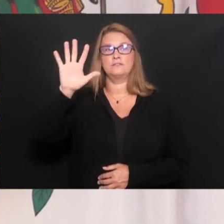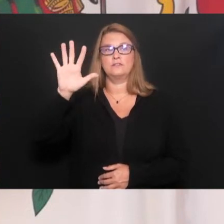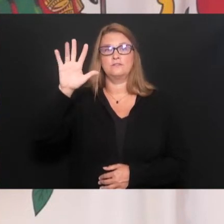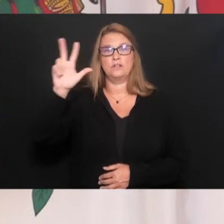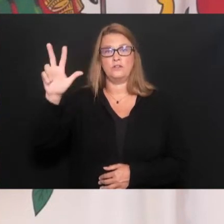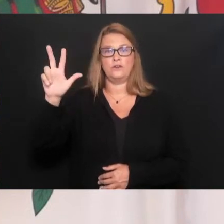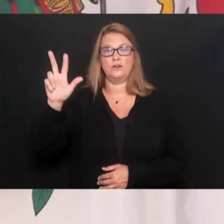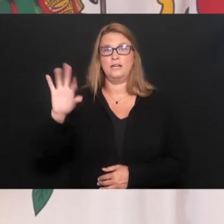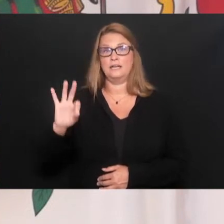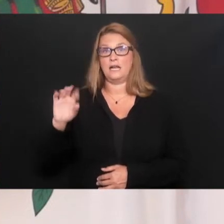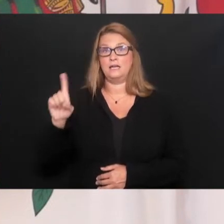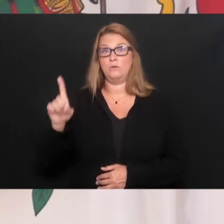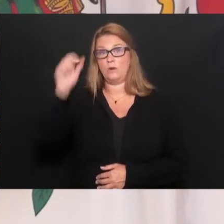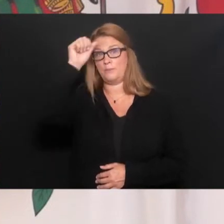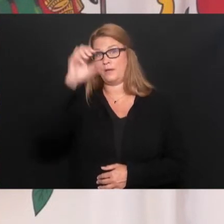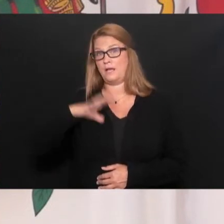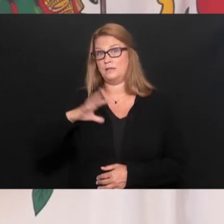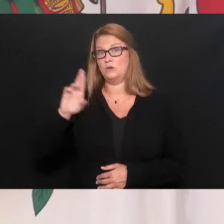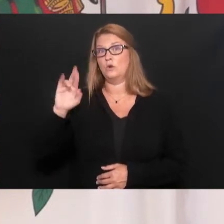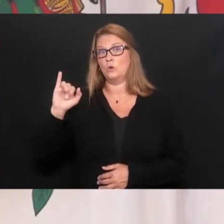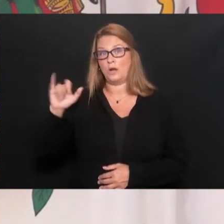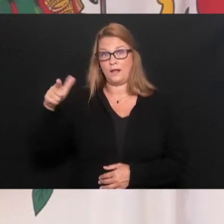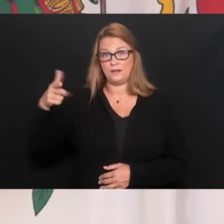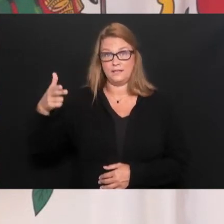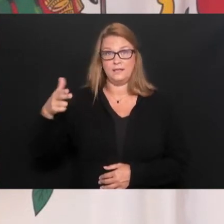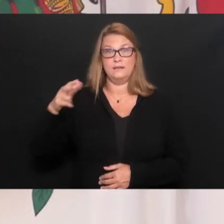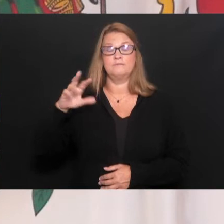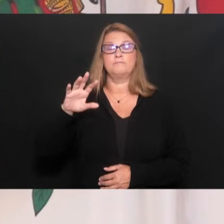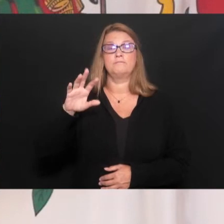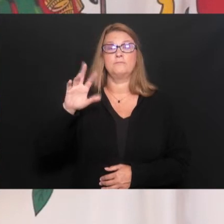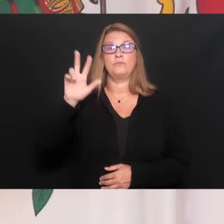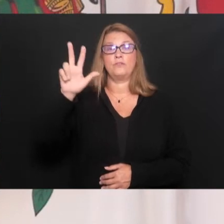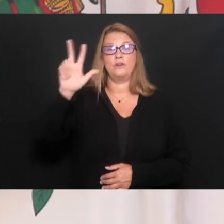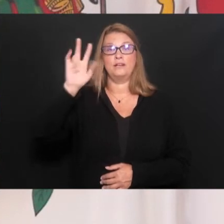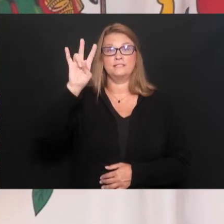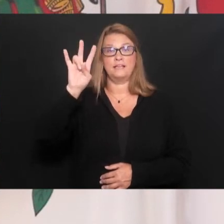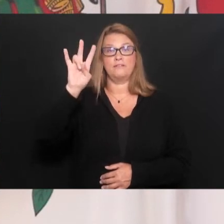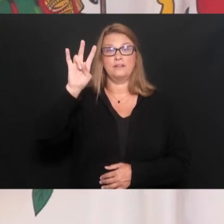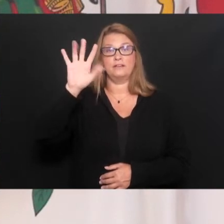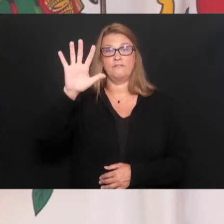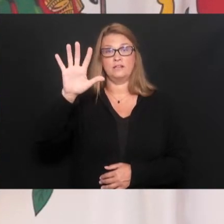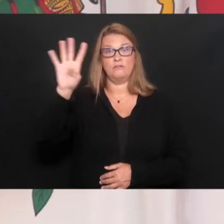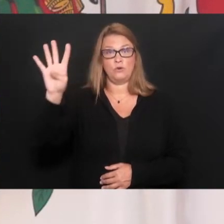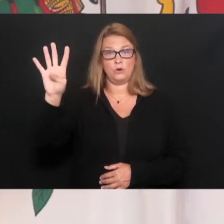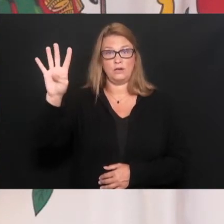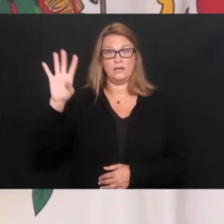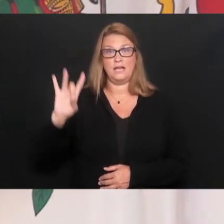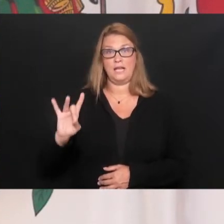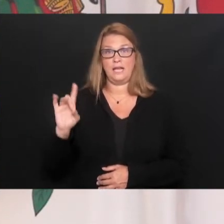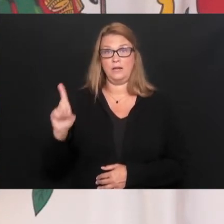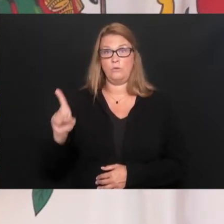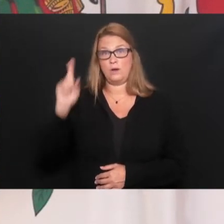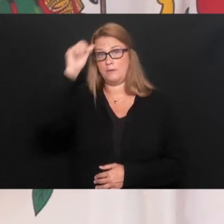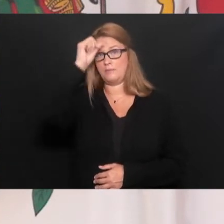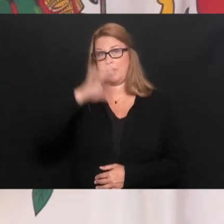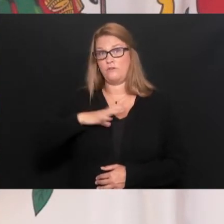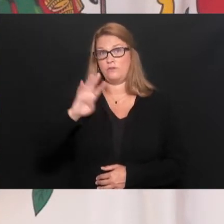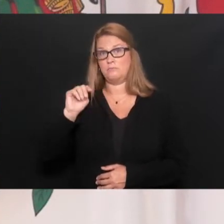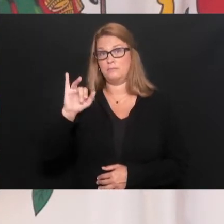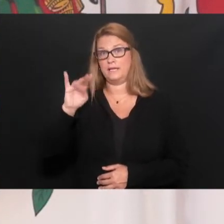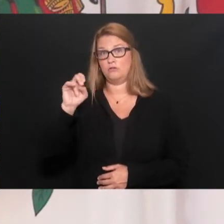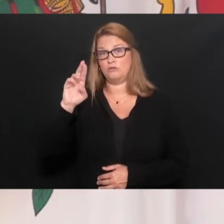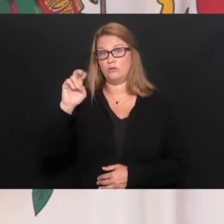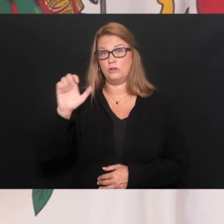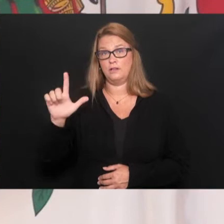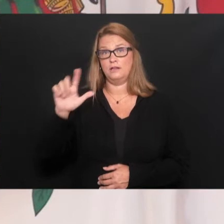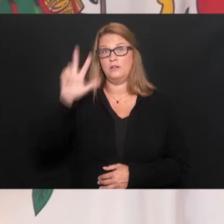death, a 91-year-old male from Raleigh County. The 3,754th death, an 81-year-old male from Mineral County.